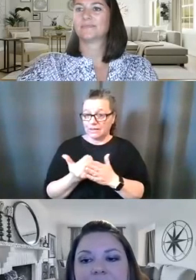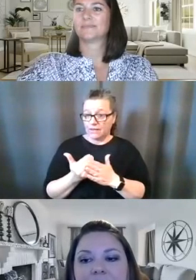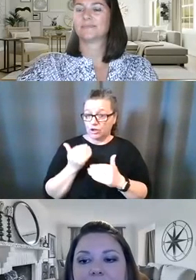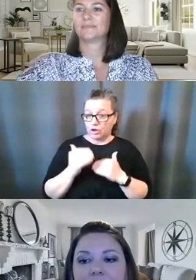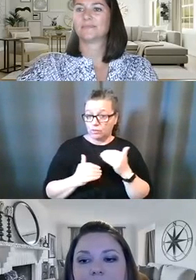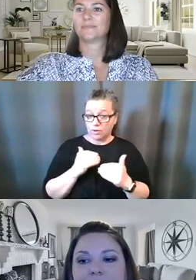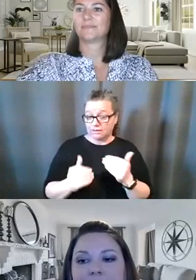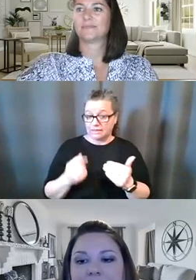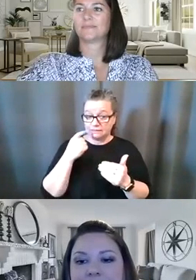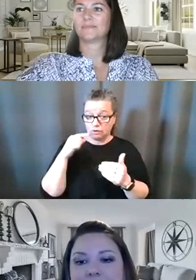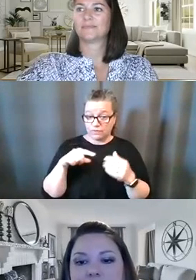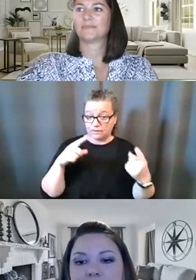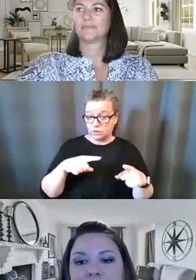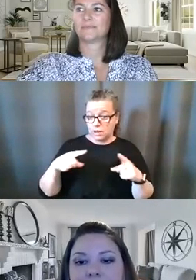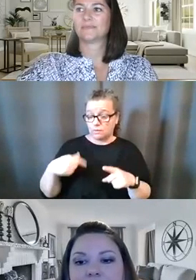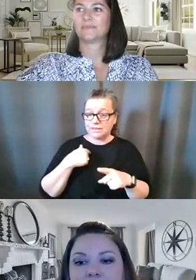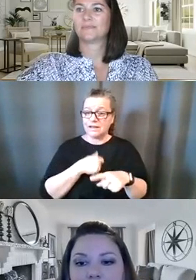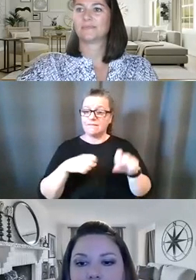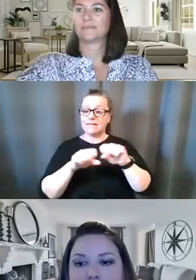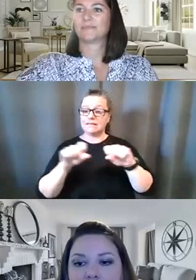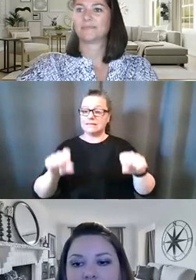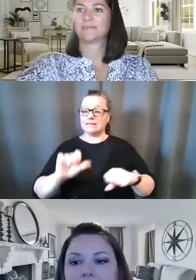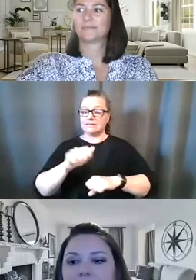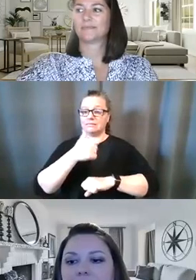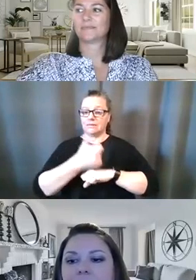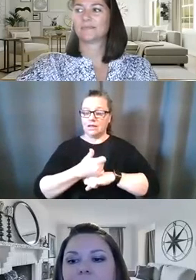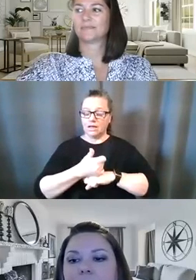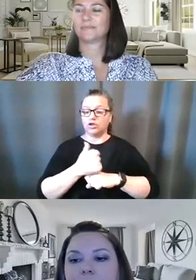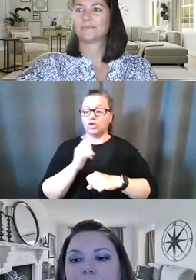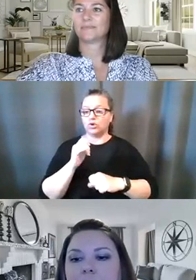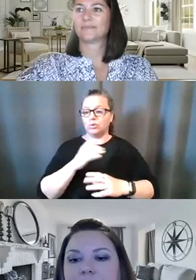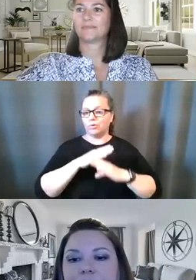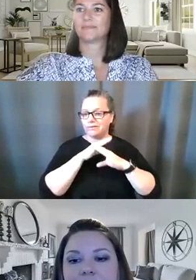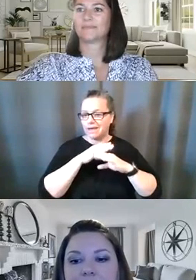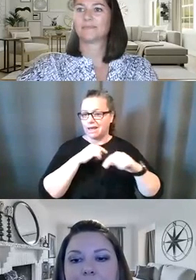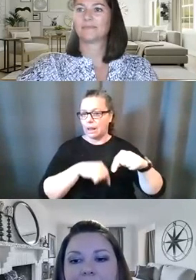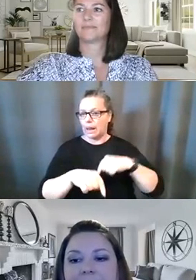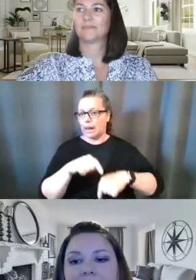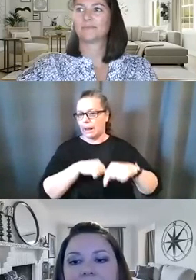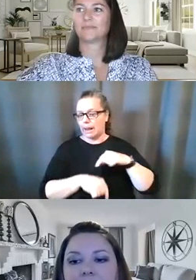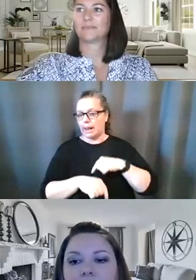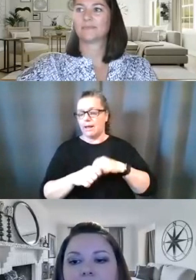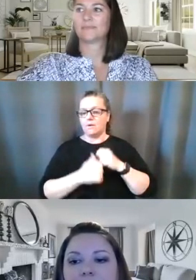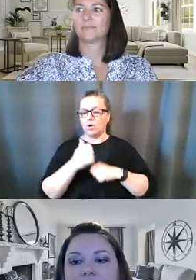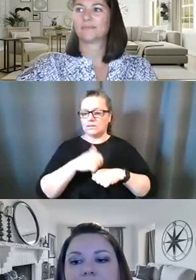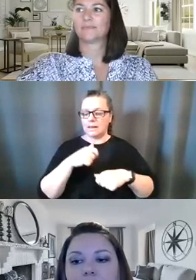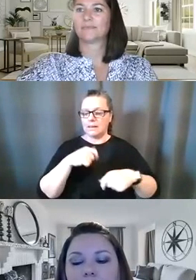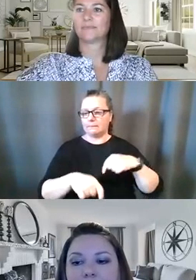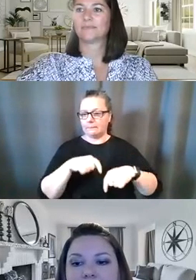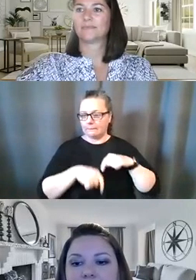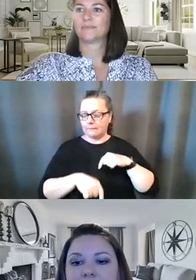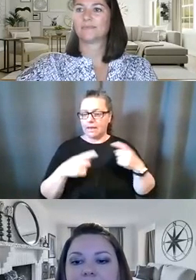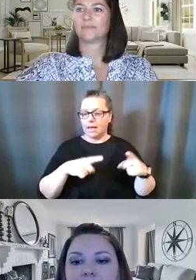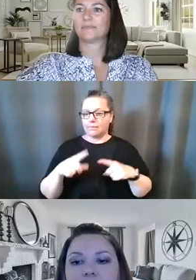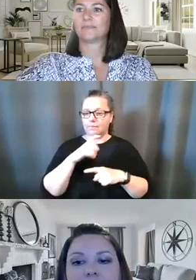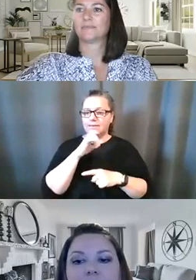for this to happen, we need to have a system in place to prevent backsliding. Most of the time, backsliding occurs because the old